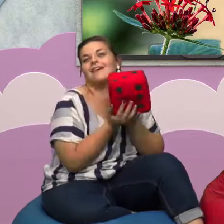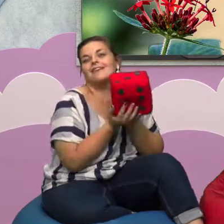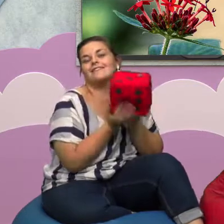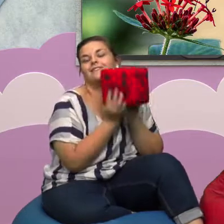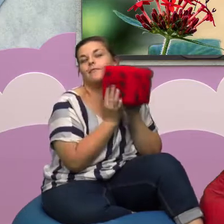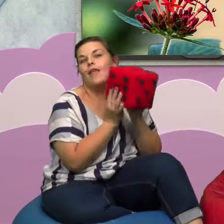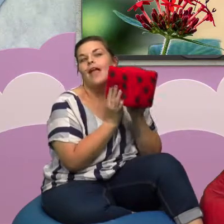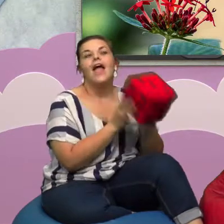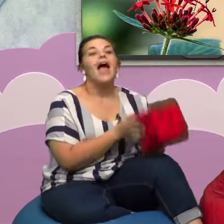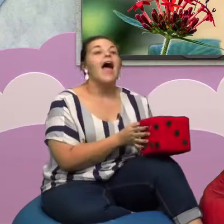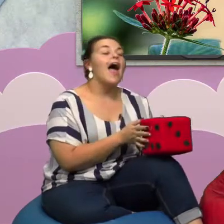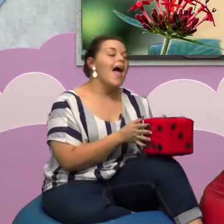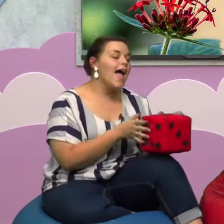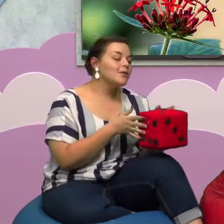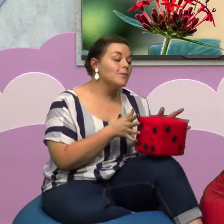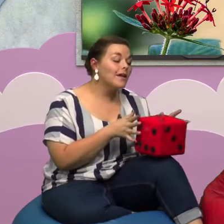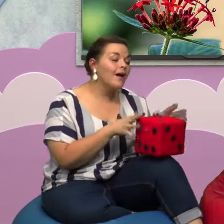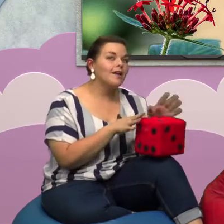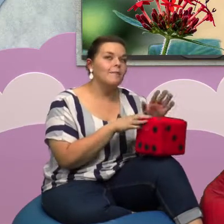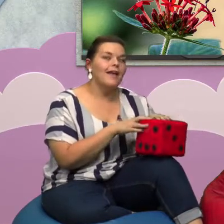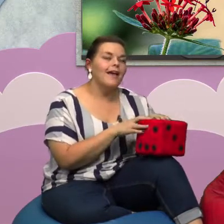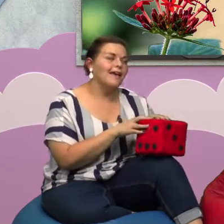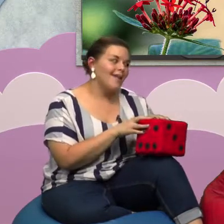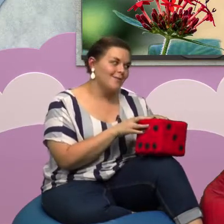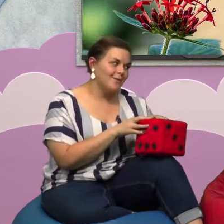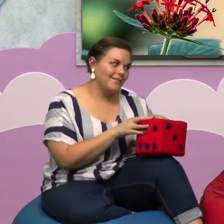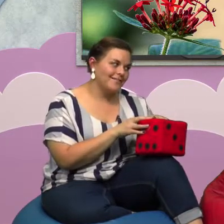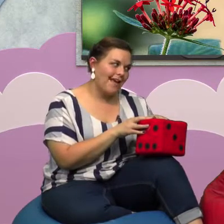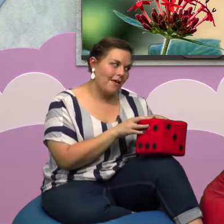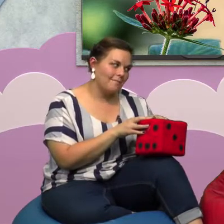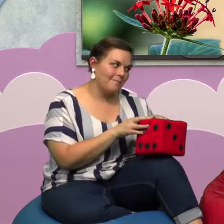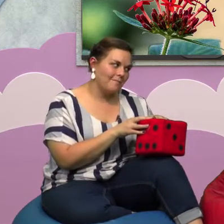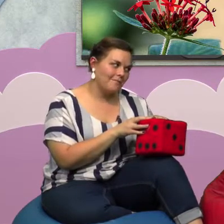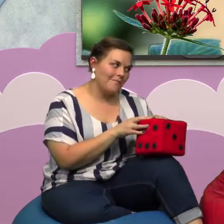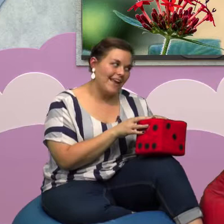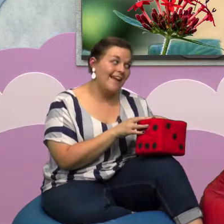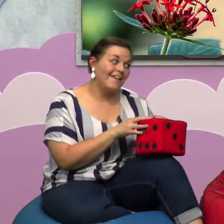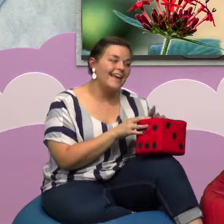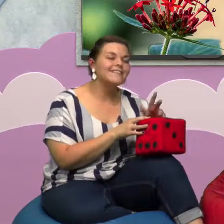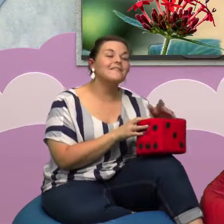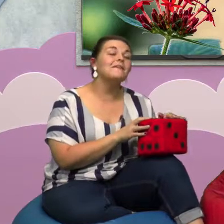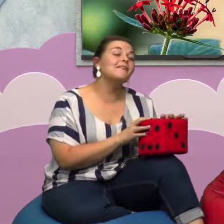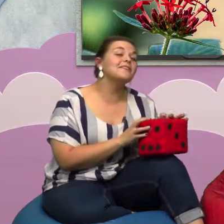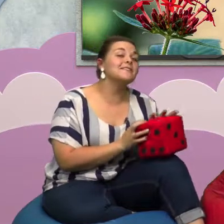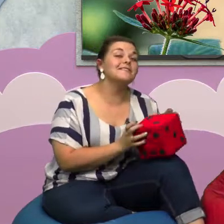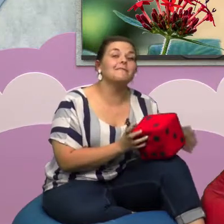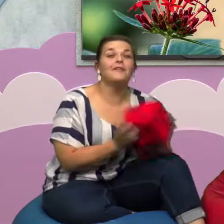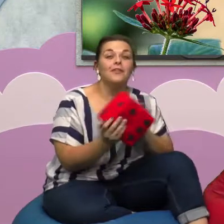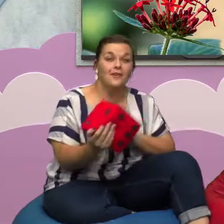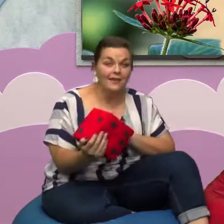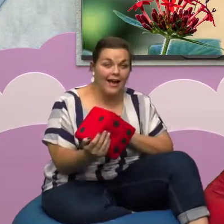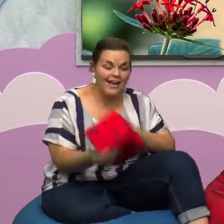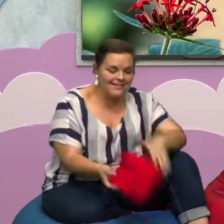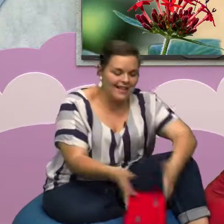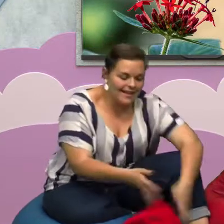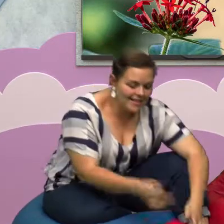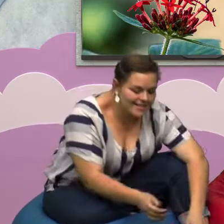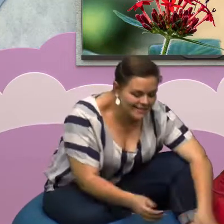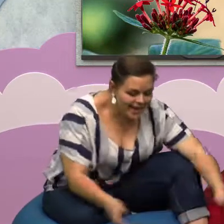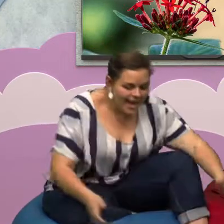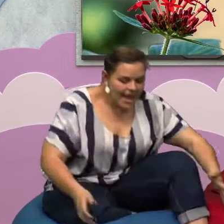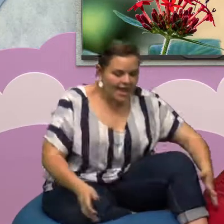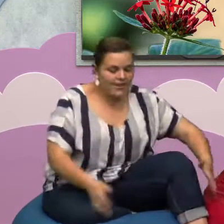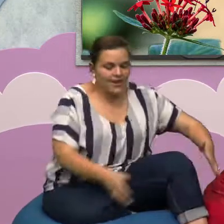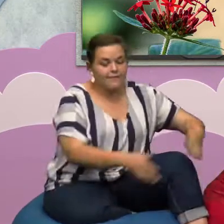Kids dice. And we are going to play a categories game. Okay, so what we're going to do is I'm going to throw the dice like